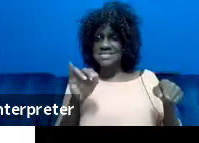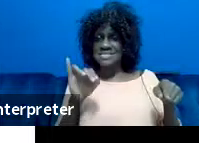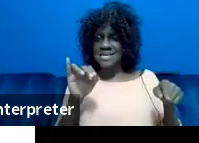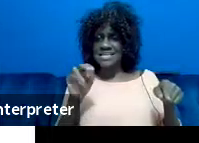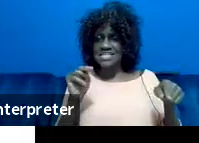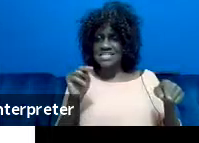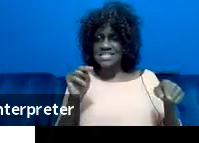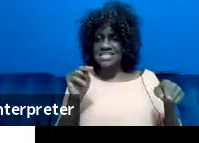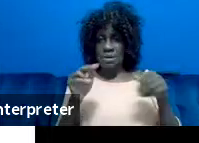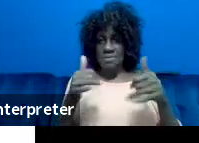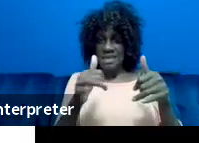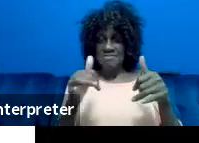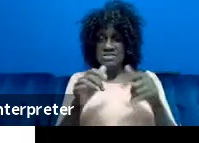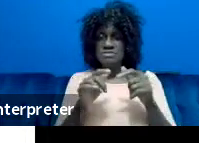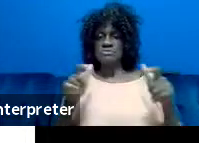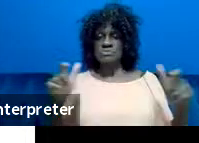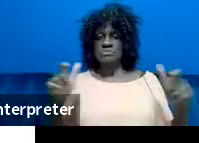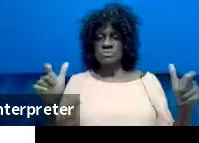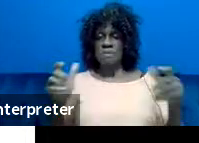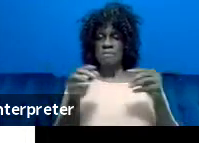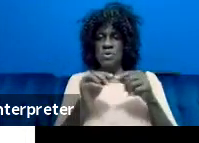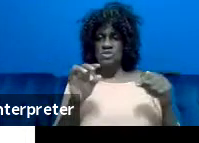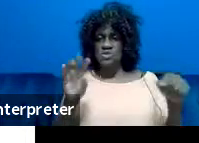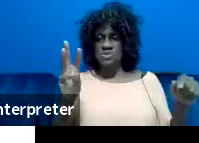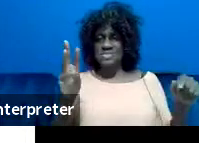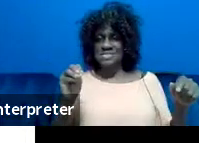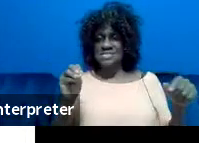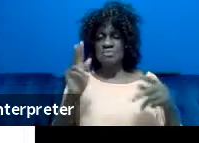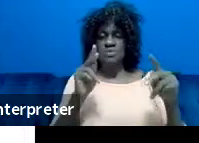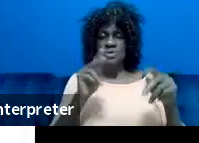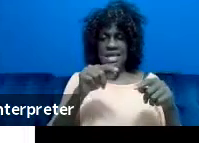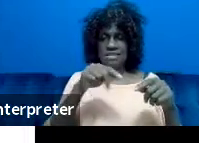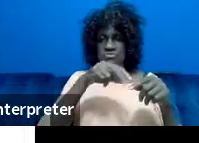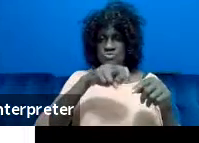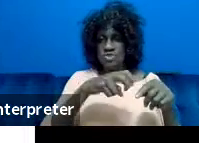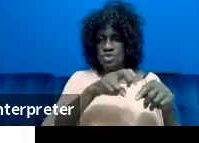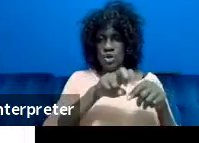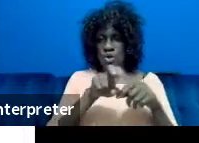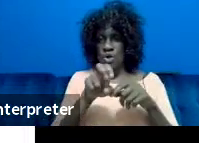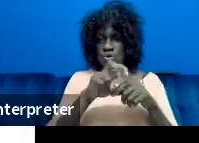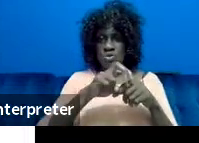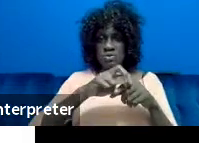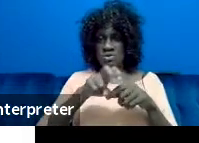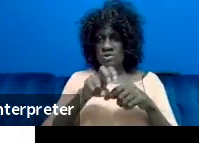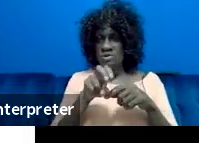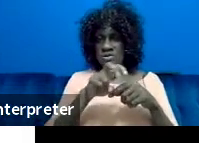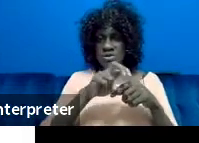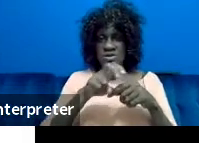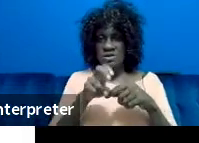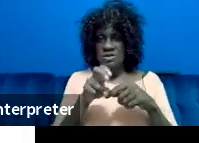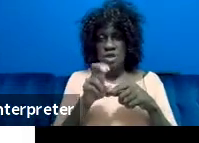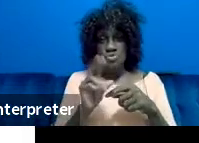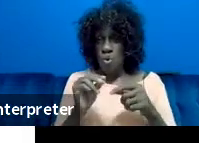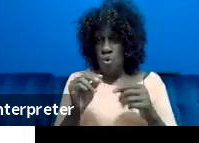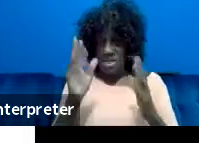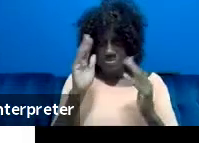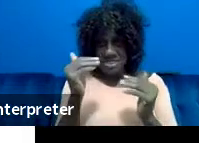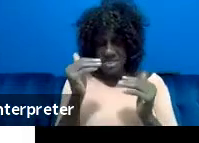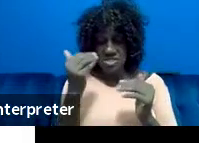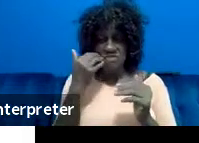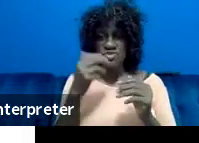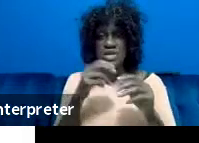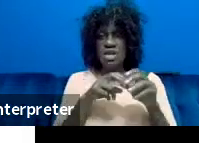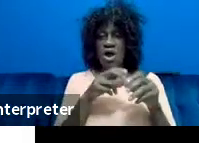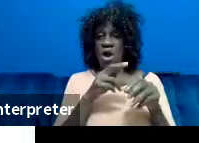out to 60. Okay, the idea here is so that individuals can turn, maneuver, because there's no expectation that if you get off